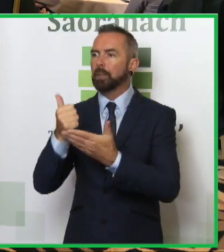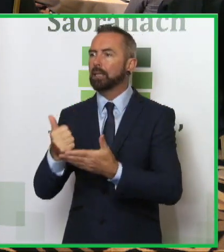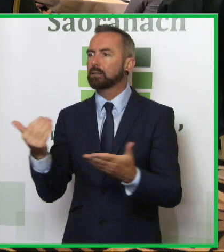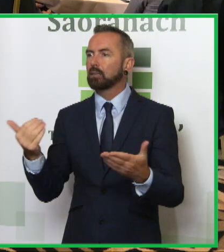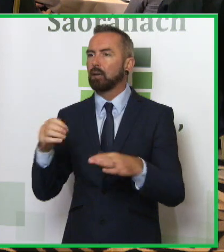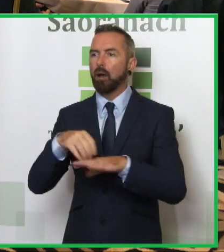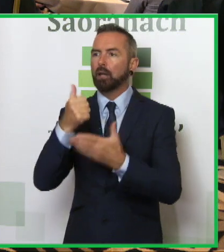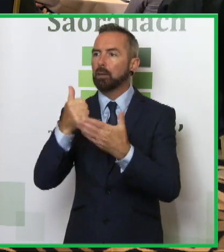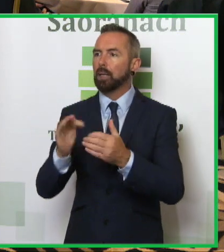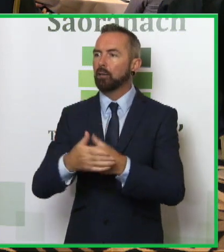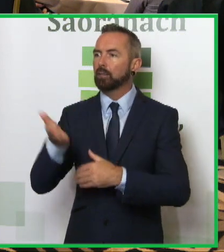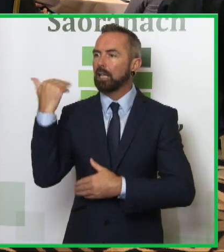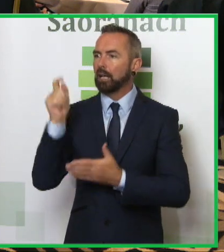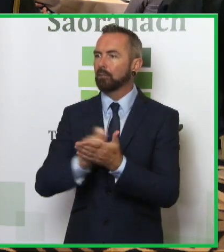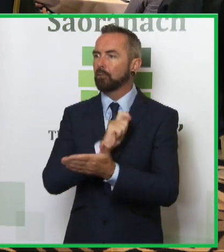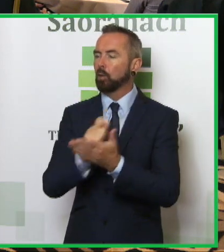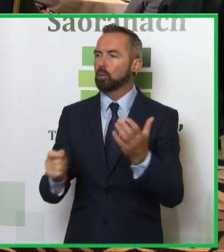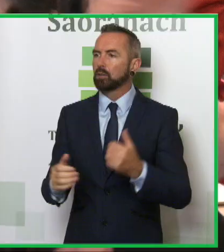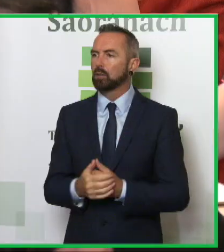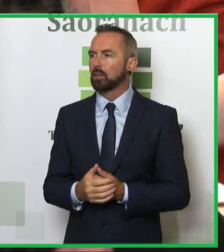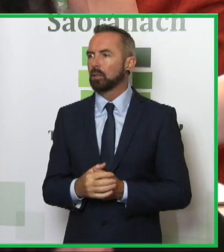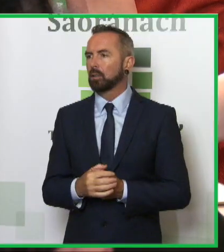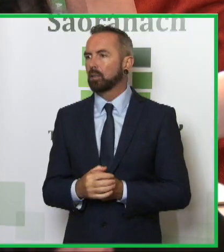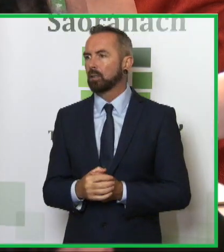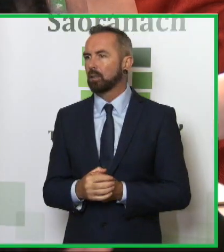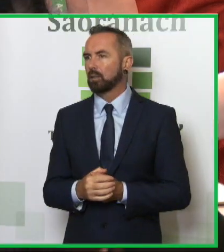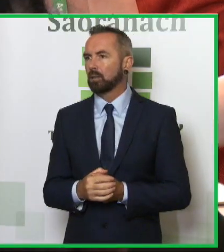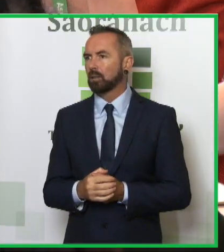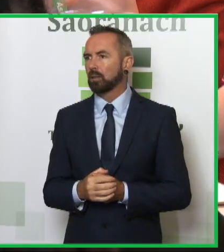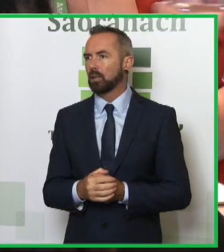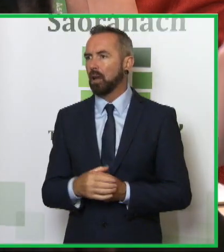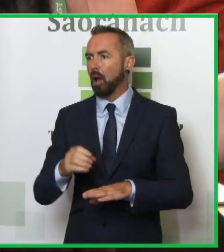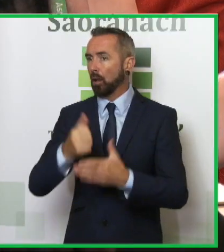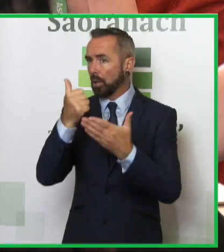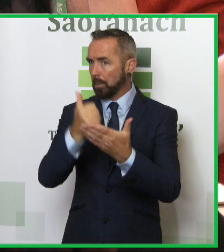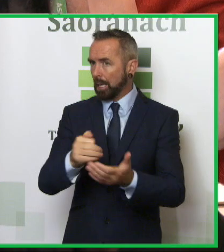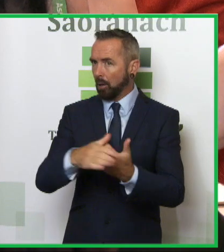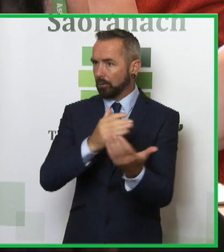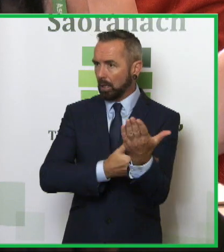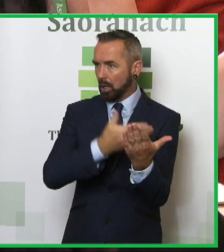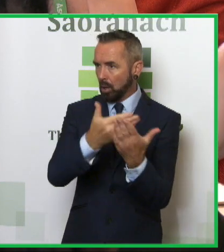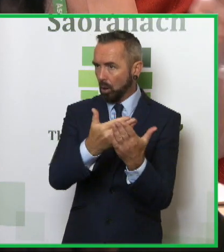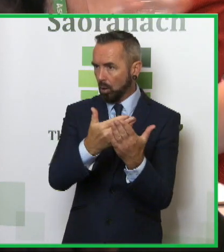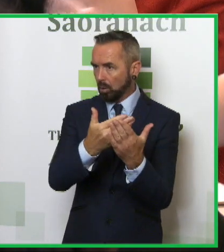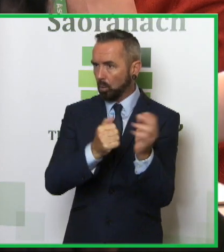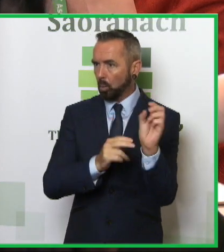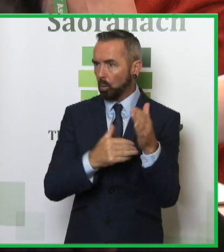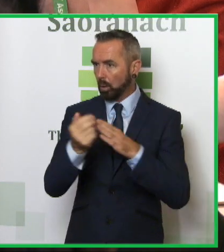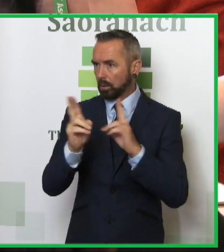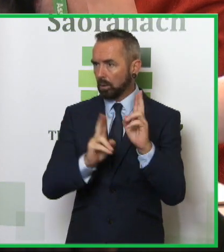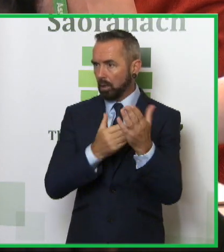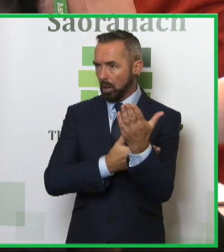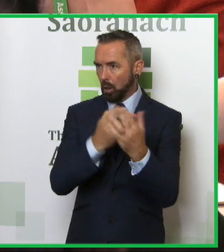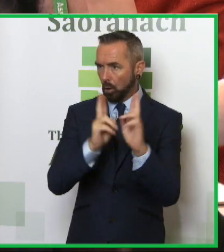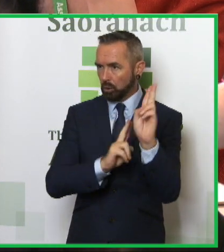basis of the last vote, the room has No, but determined. on the basis of what the law should be around. Yeah, good point. On